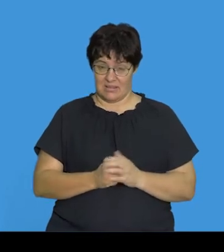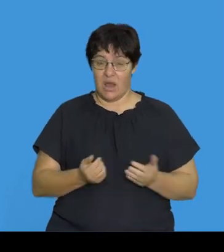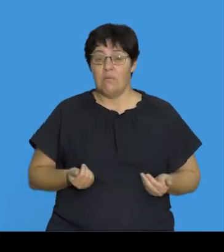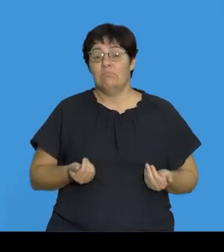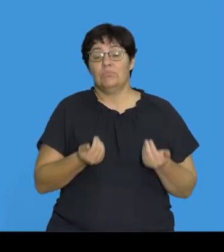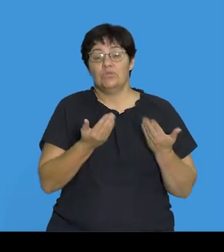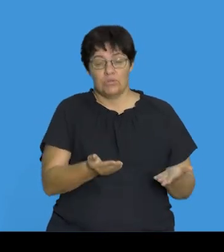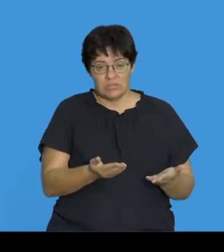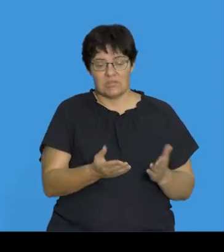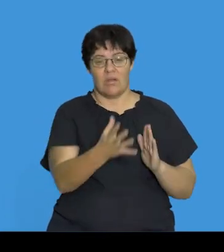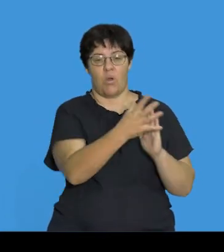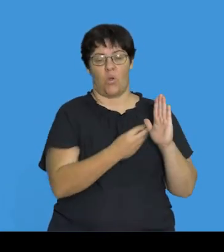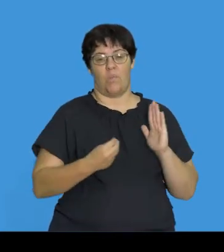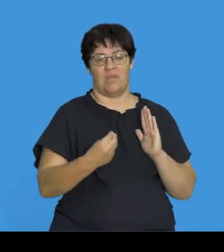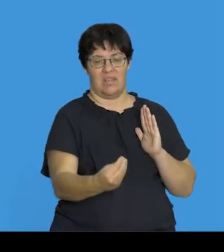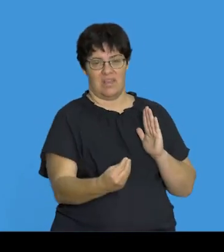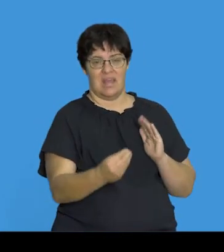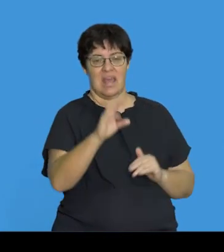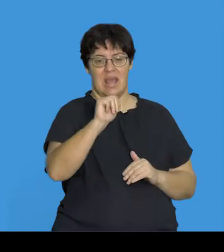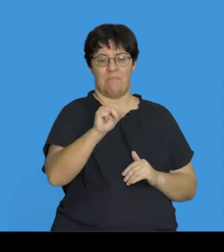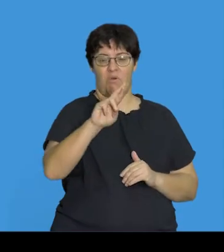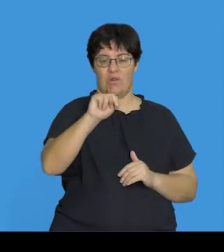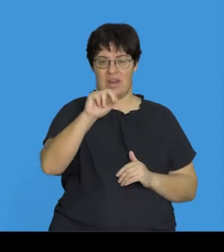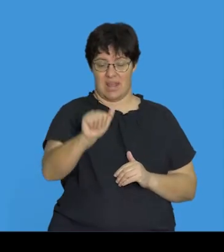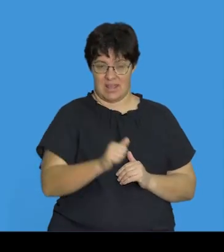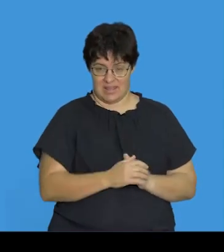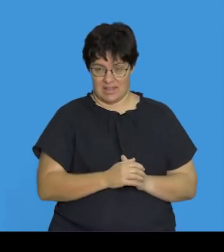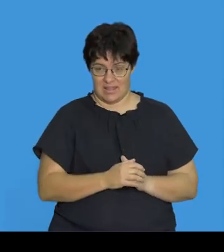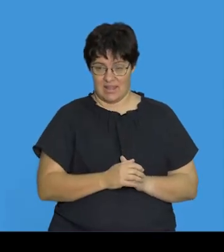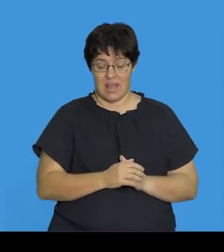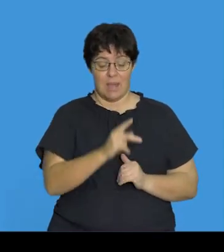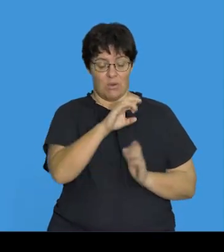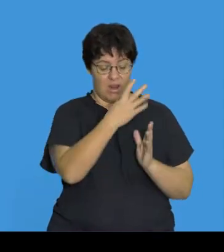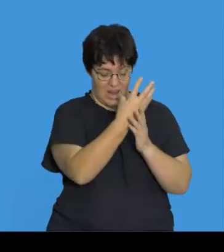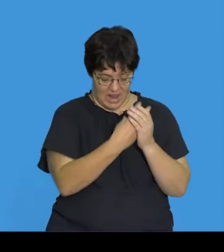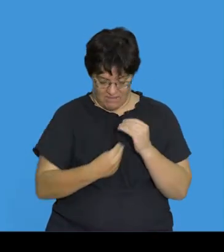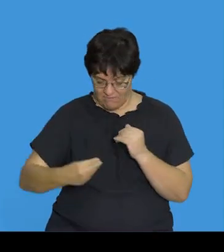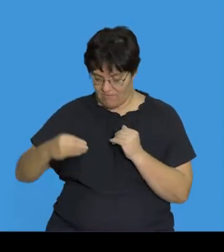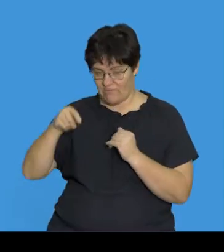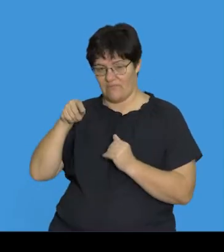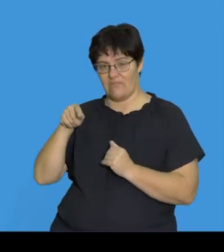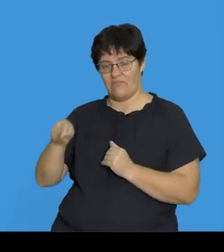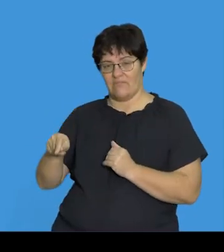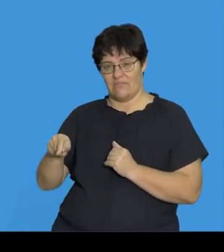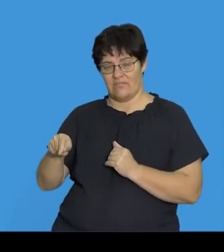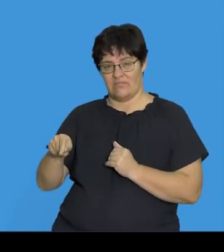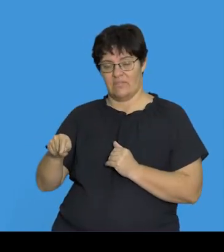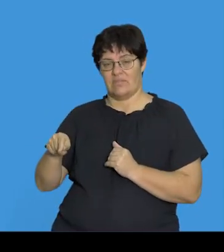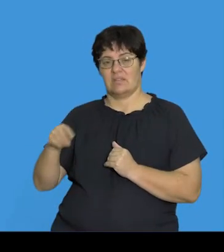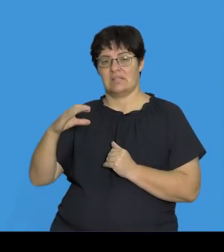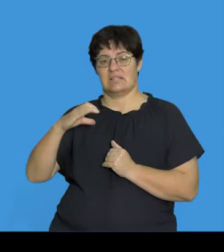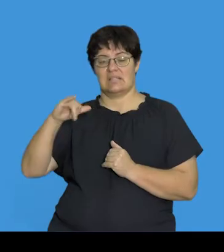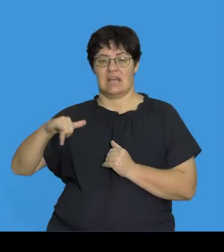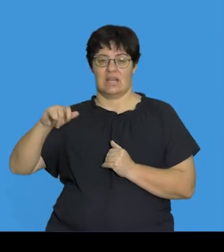that has produced a copy of mRNA. That mRNA leaves,